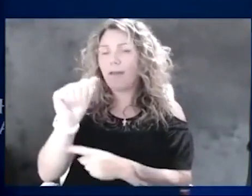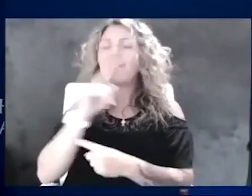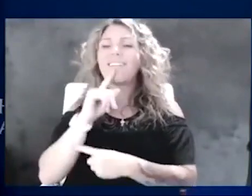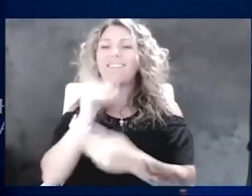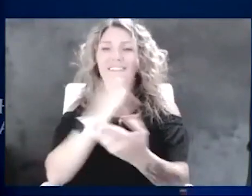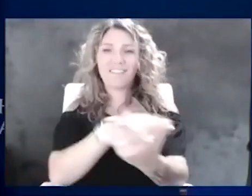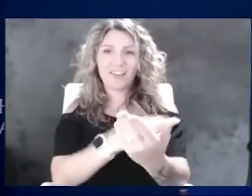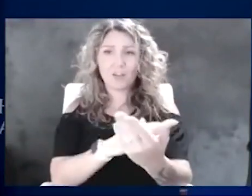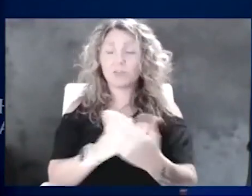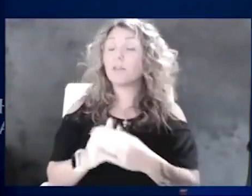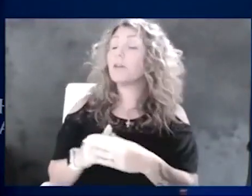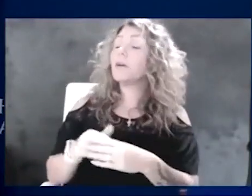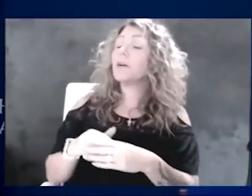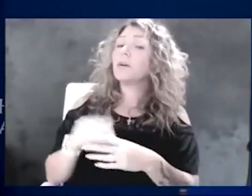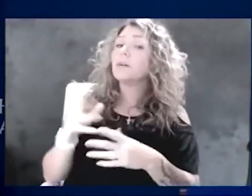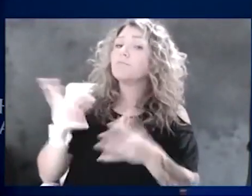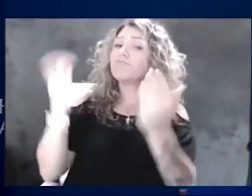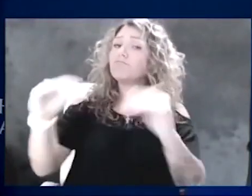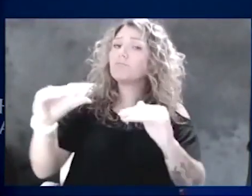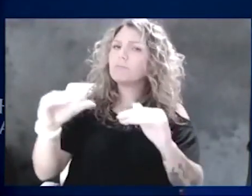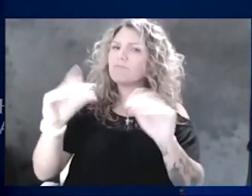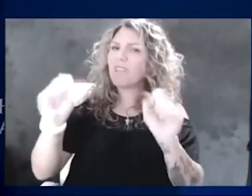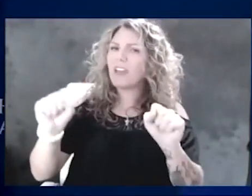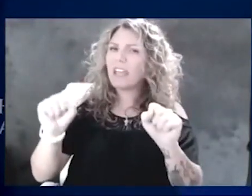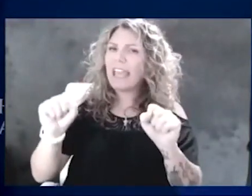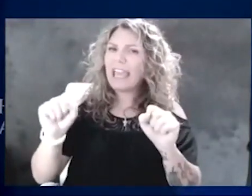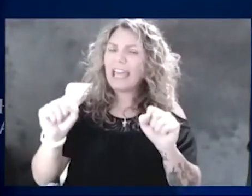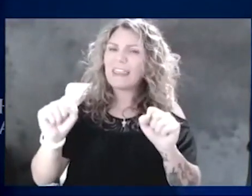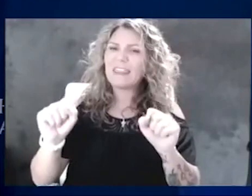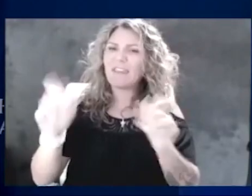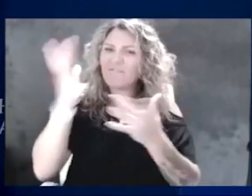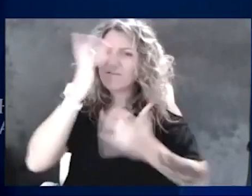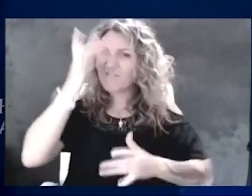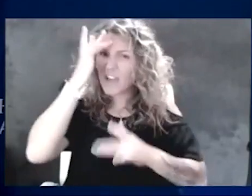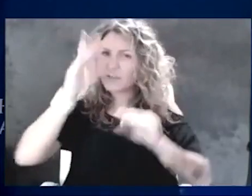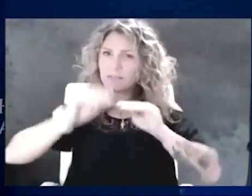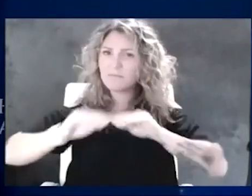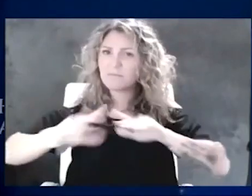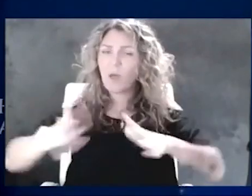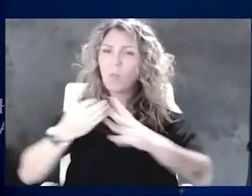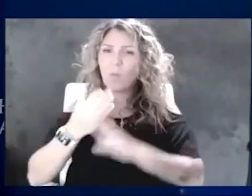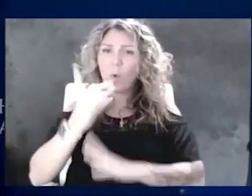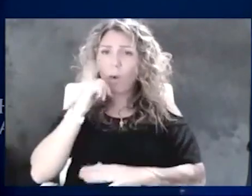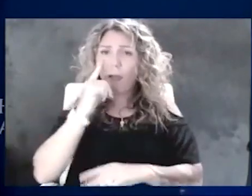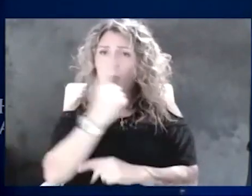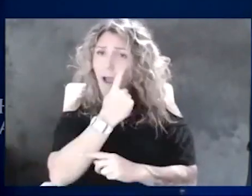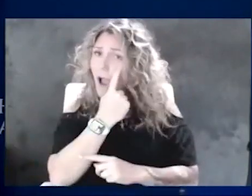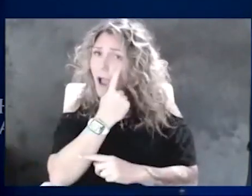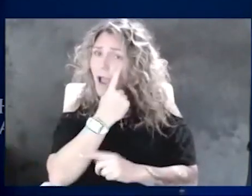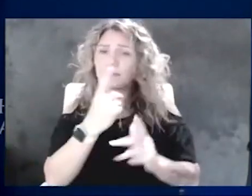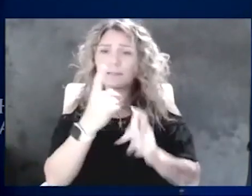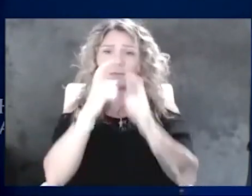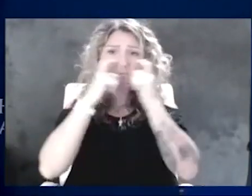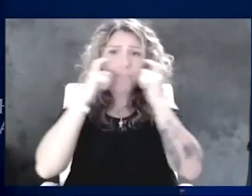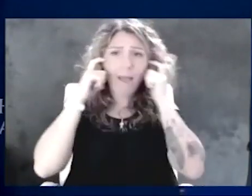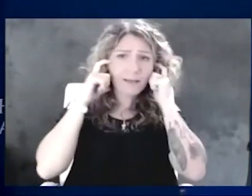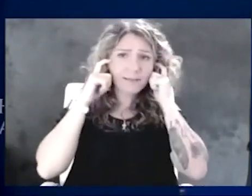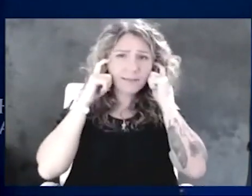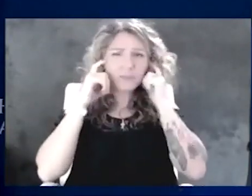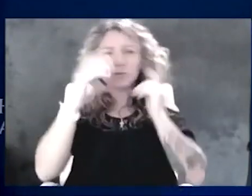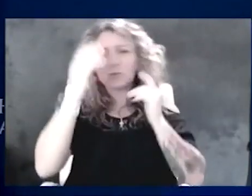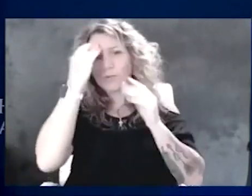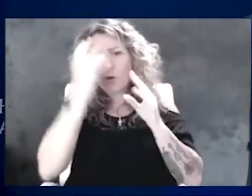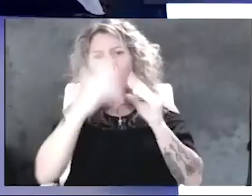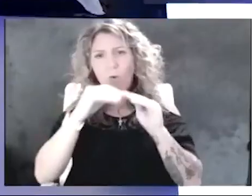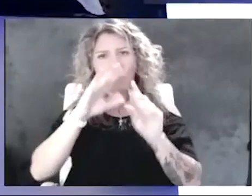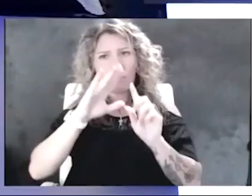spread through the eyes? Maybe talking about the children that were sitting there and they were masked. Do we know anything more about if that's a this great is question. transmitted